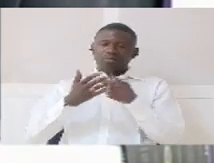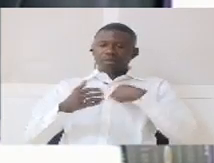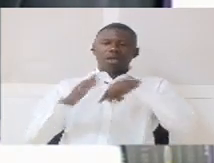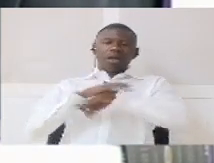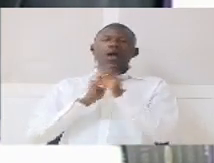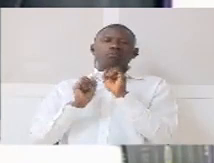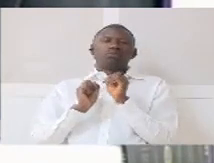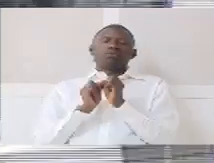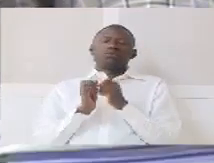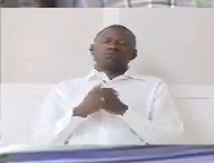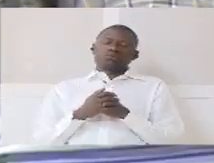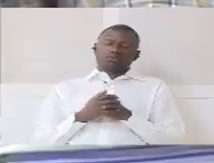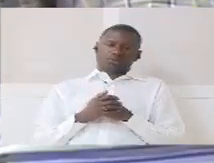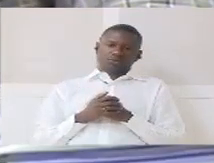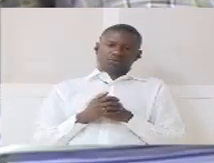it?